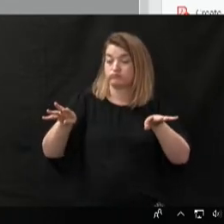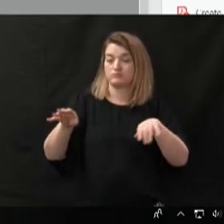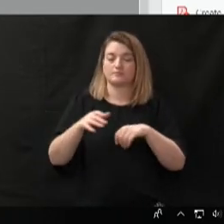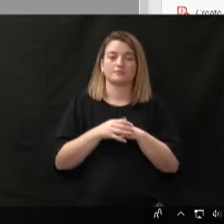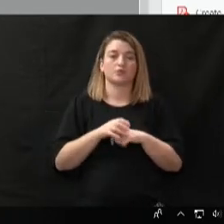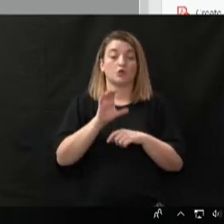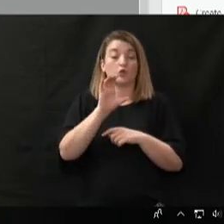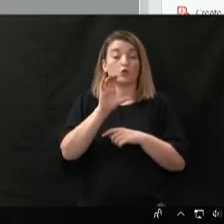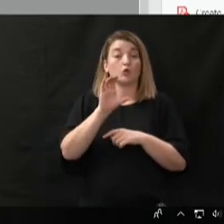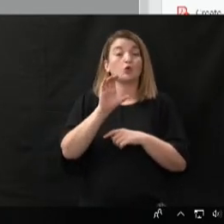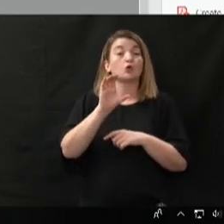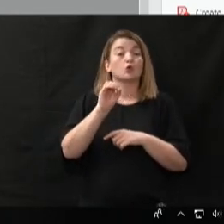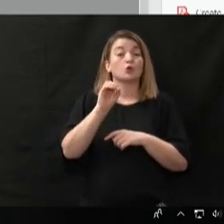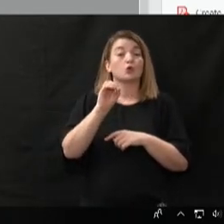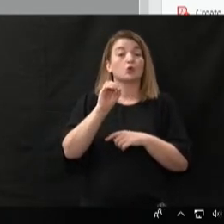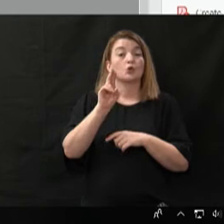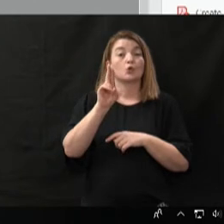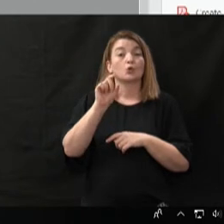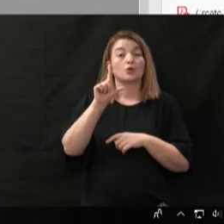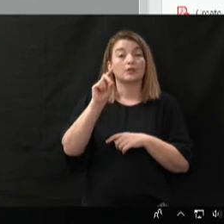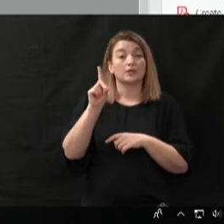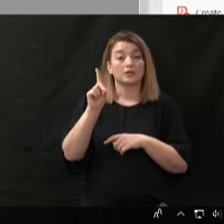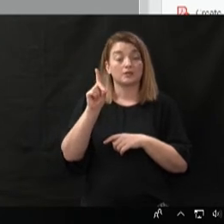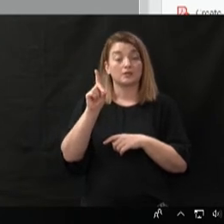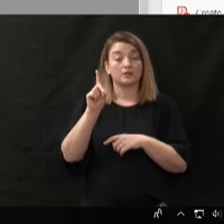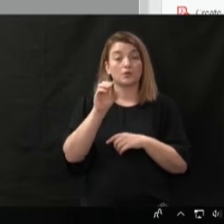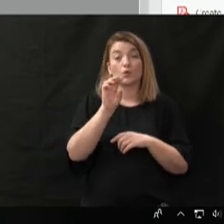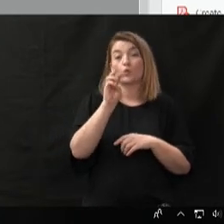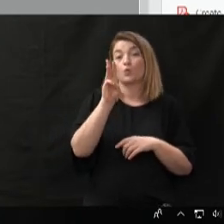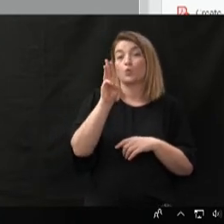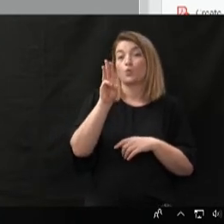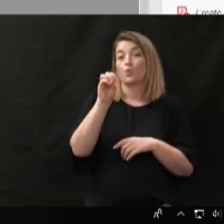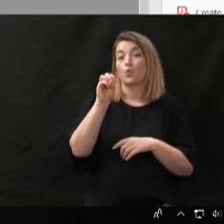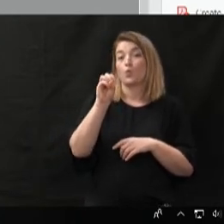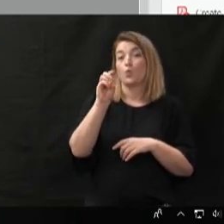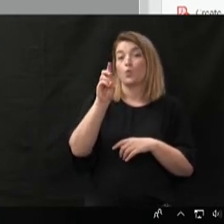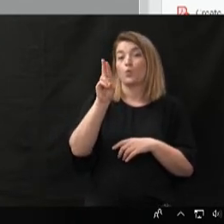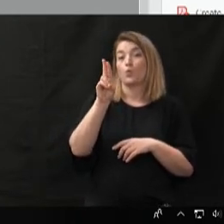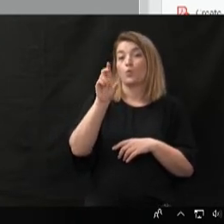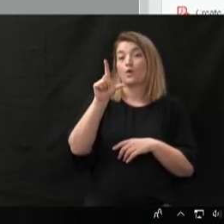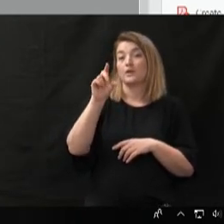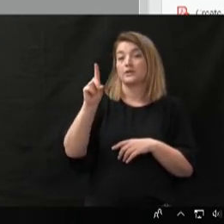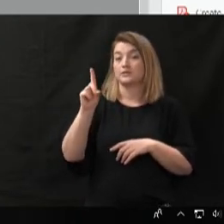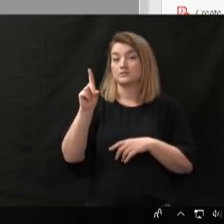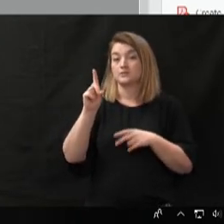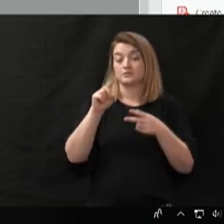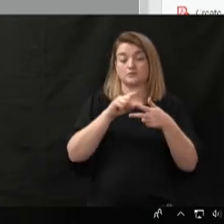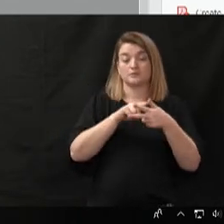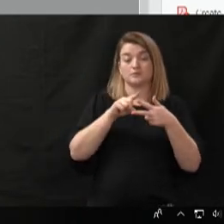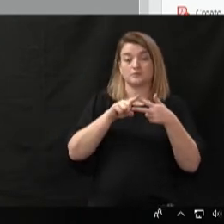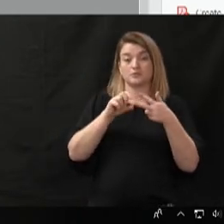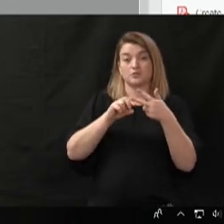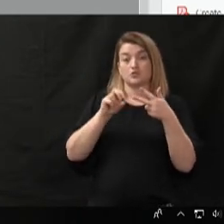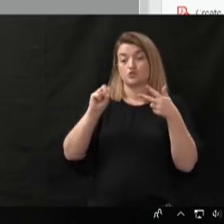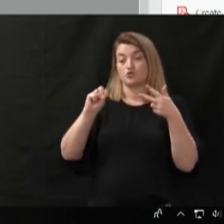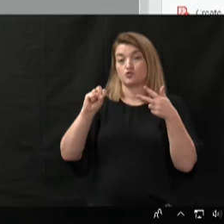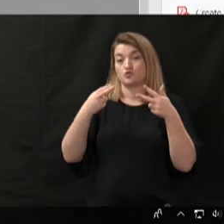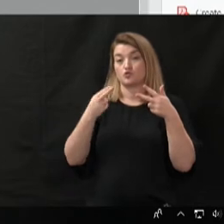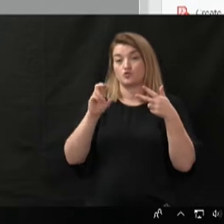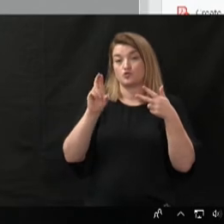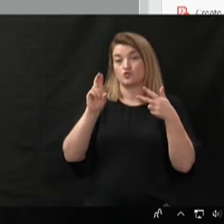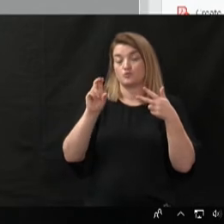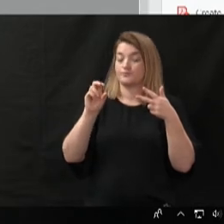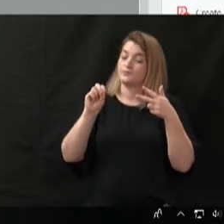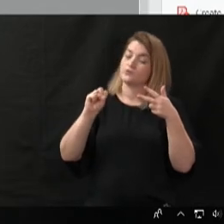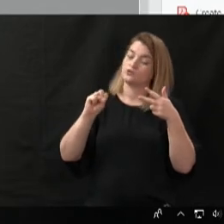should. We've got this dog who's a very happy dog because he has a bone bigger than he is or she is. You might want to write